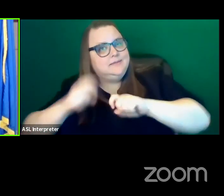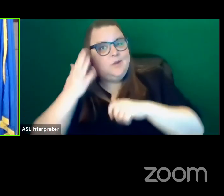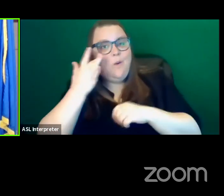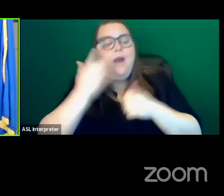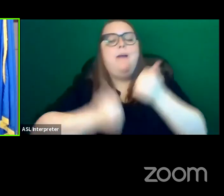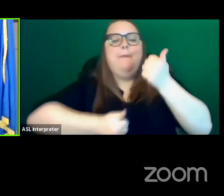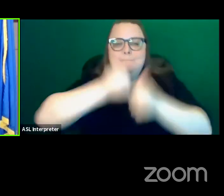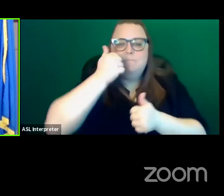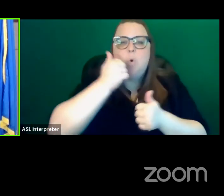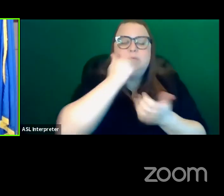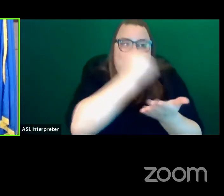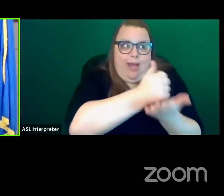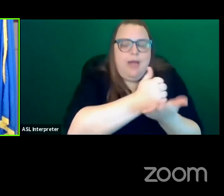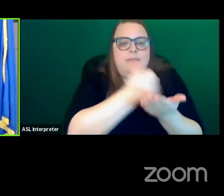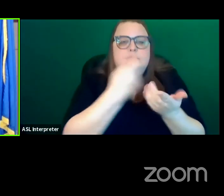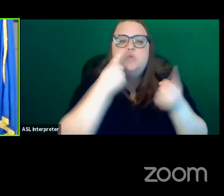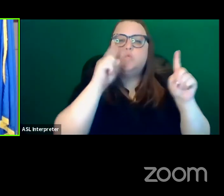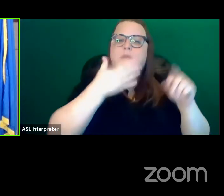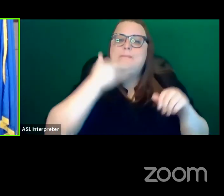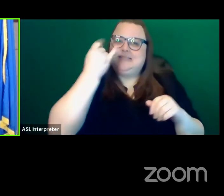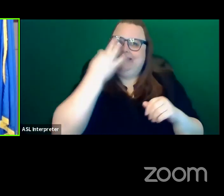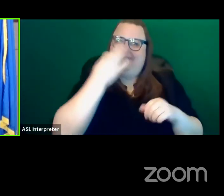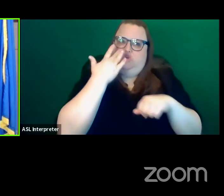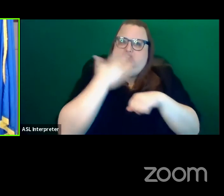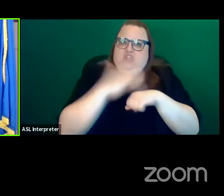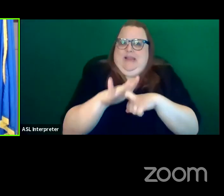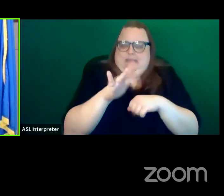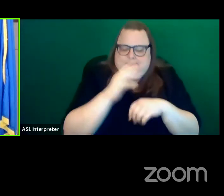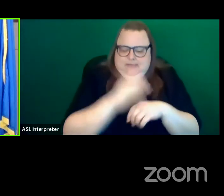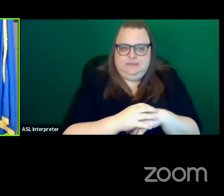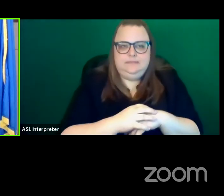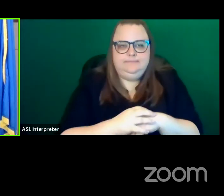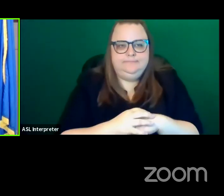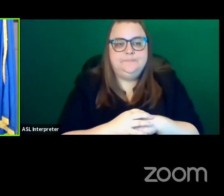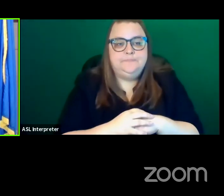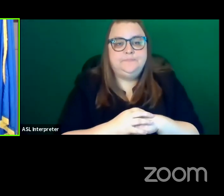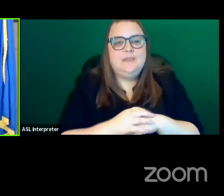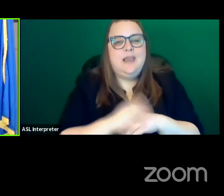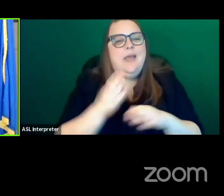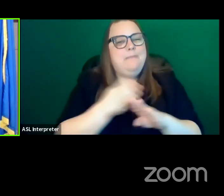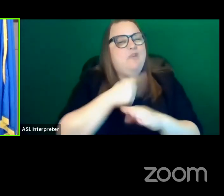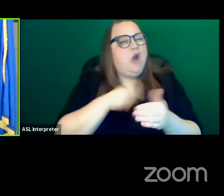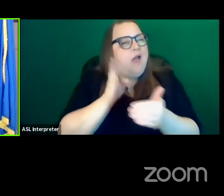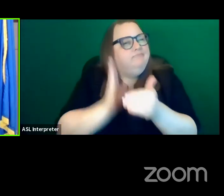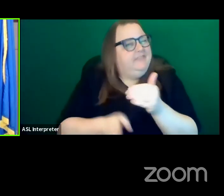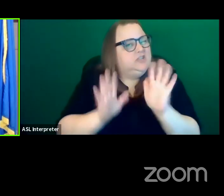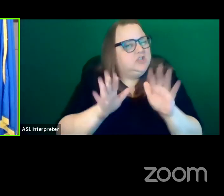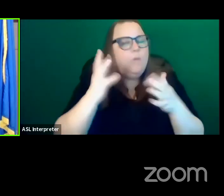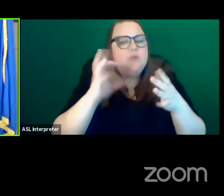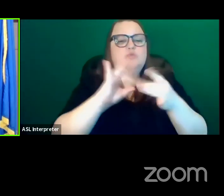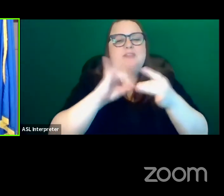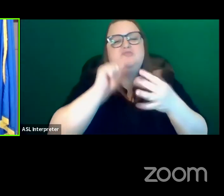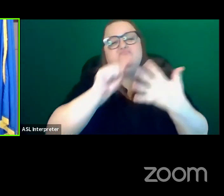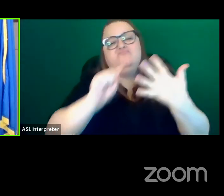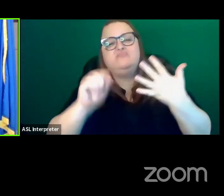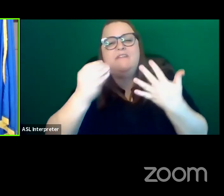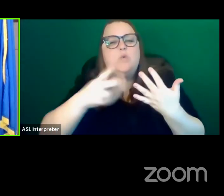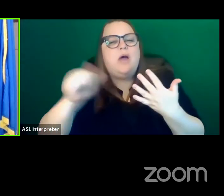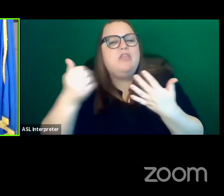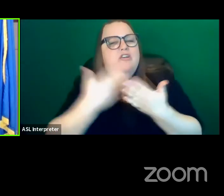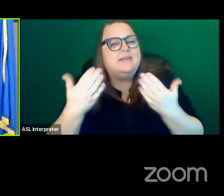best in early infection. And before I conclude, I want to mention a few other things. I want to have a